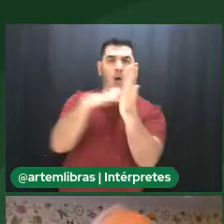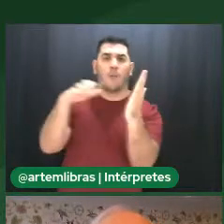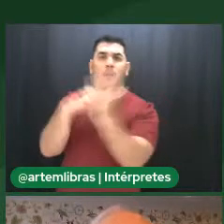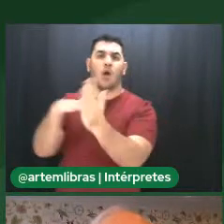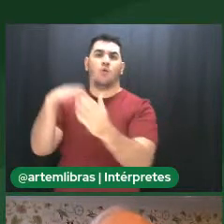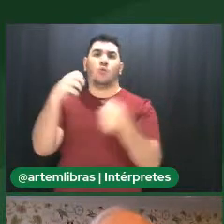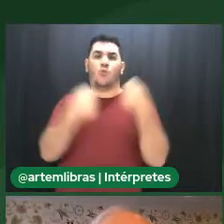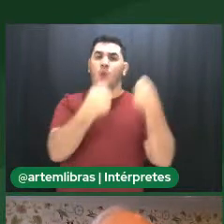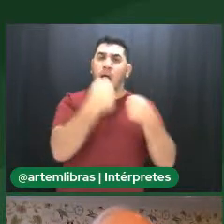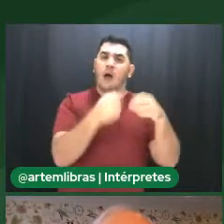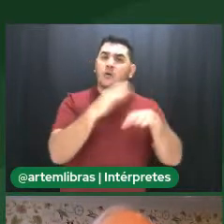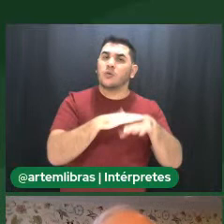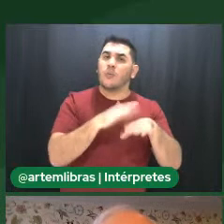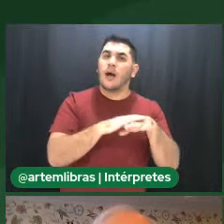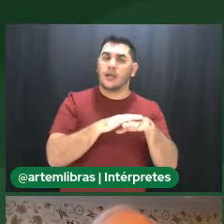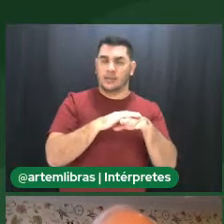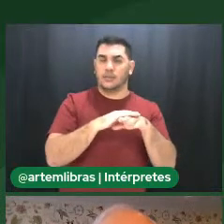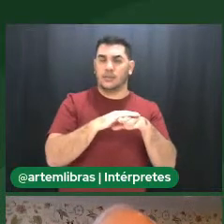tesladeaths.com.